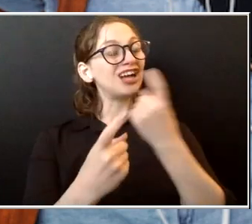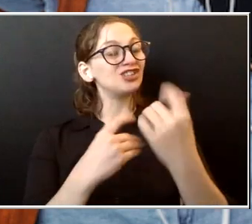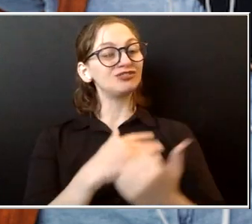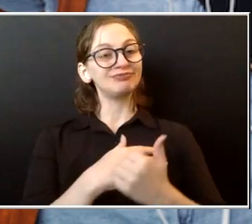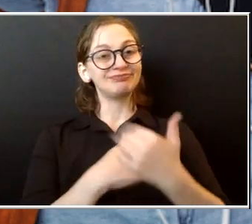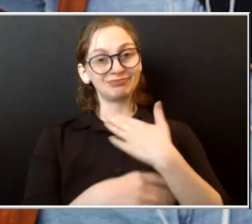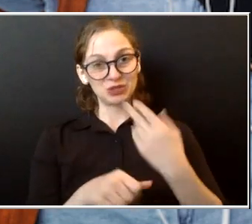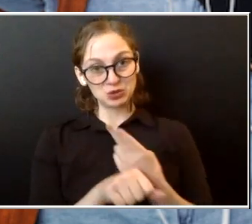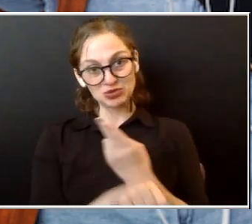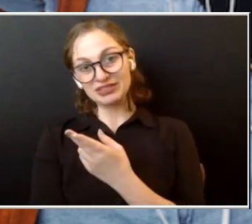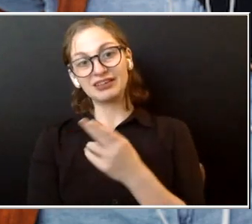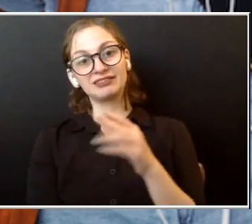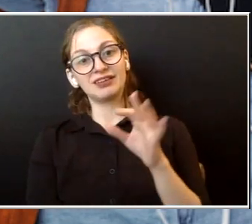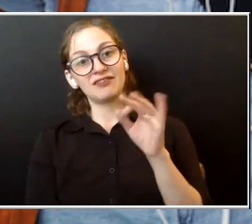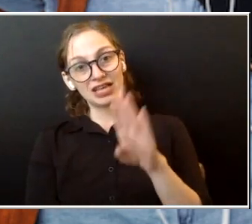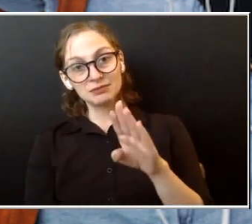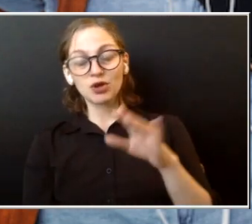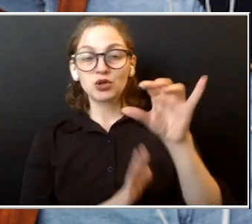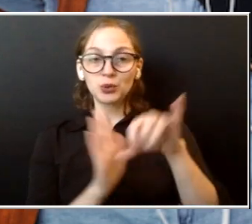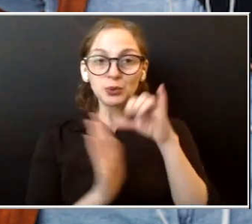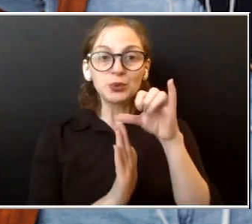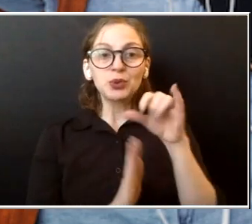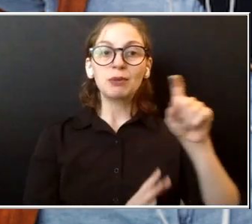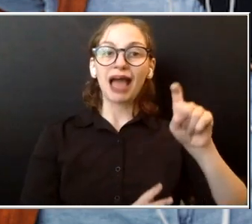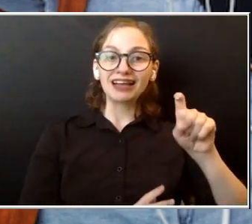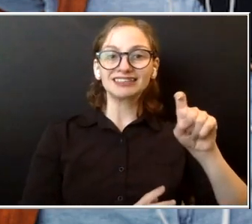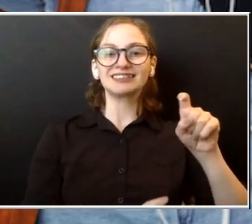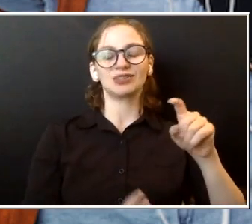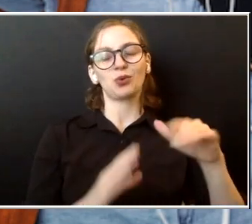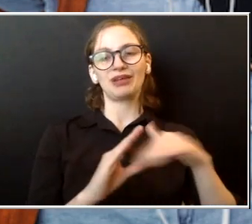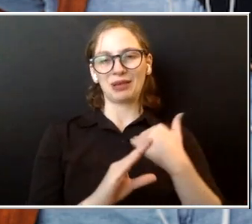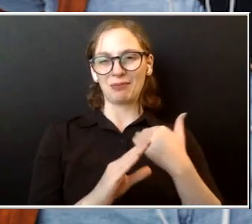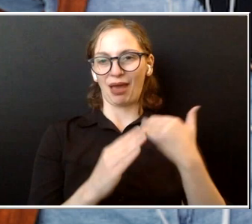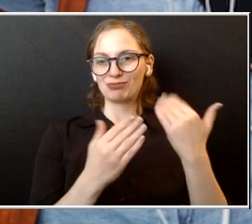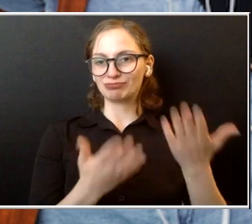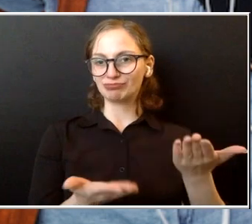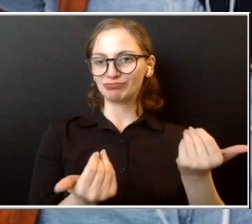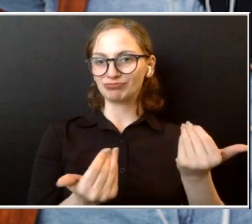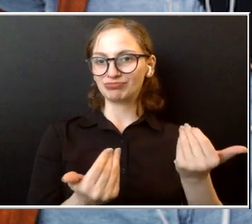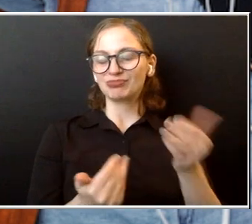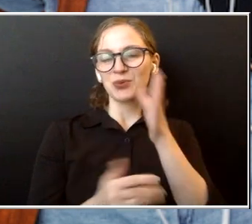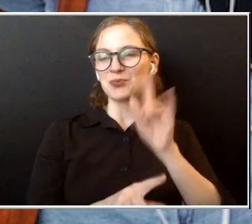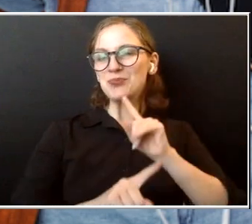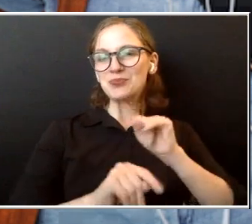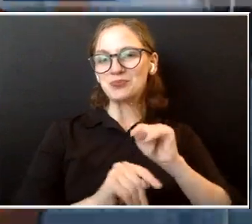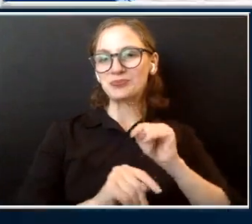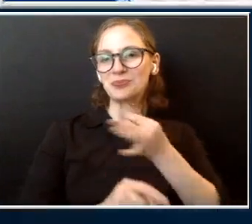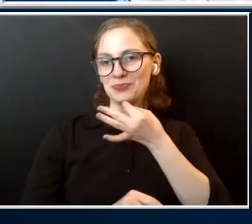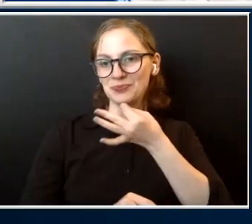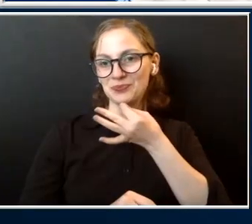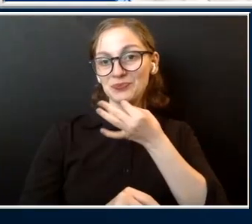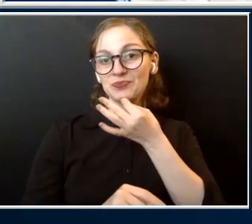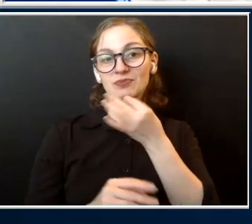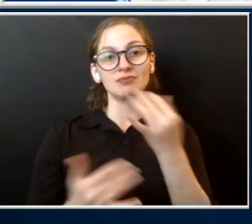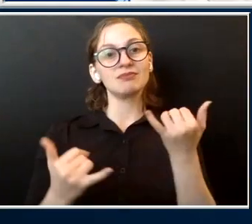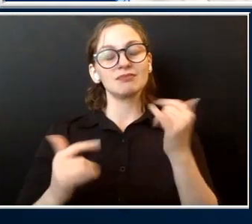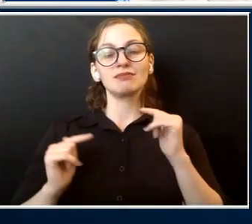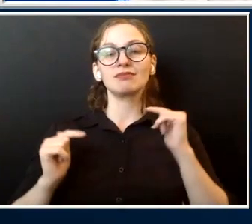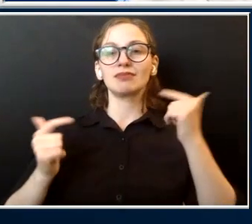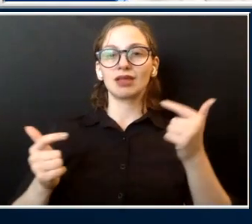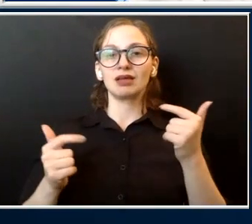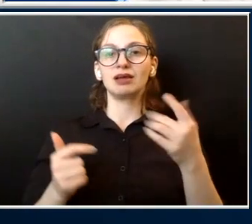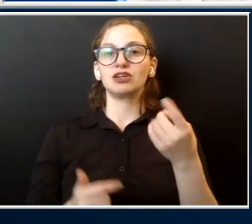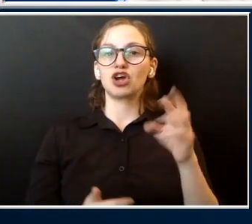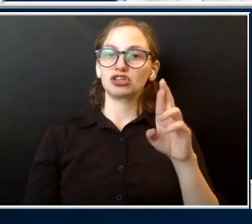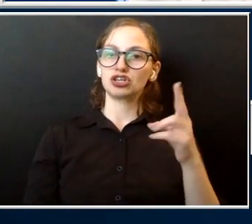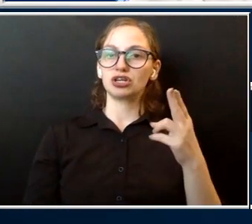YouTube, Facebook, the X platform, or email the Medical News Network. We'll get those questions in just a moment. Let's check in with Dr. Dana Hawkinson, Medical